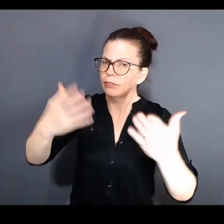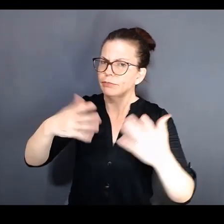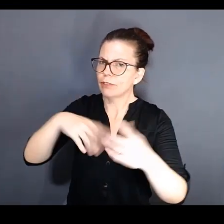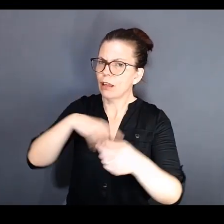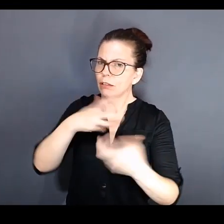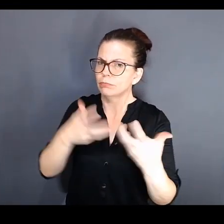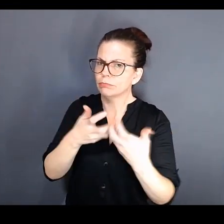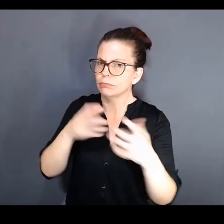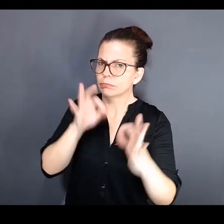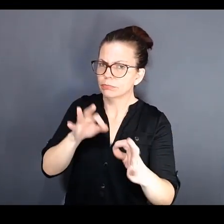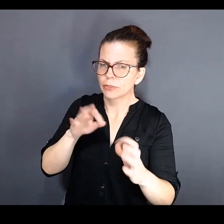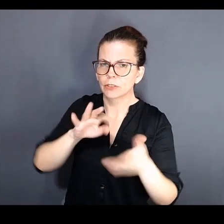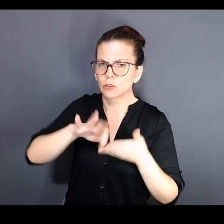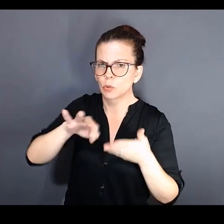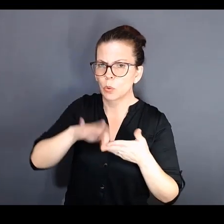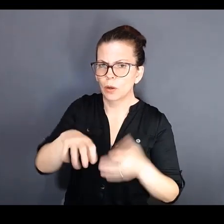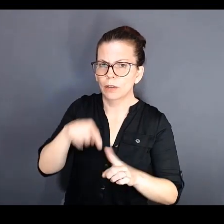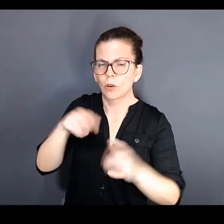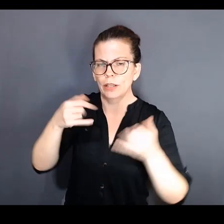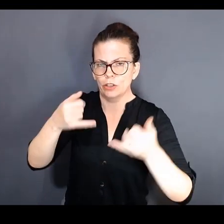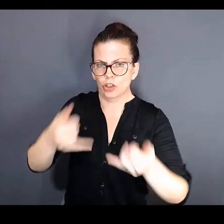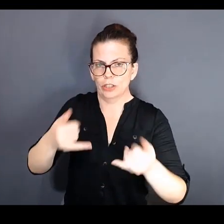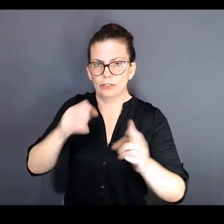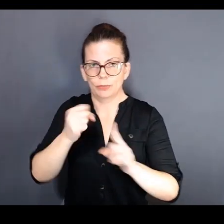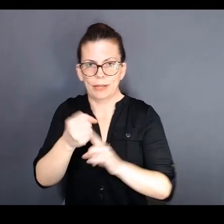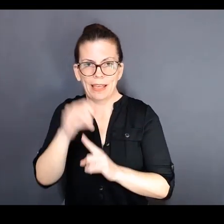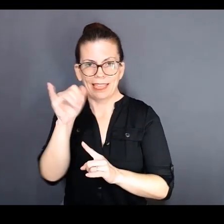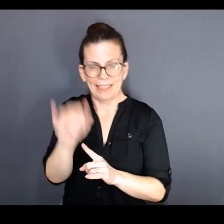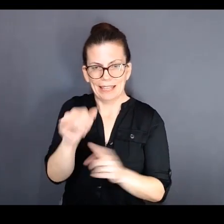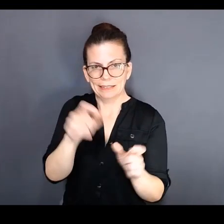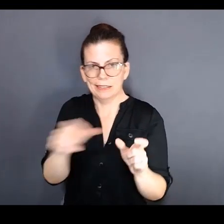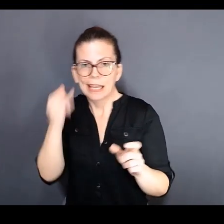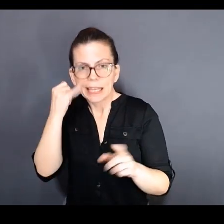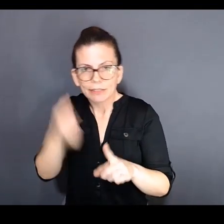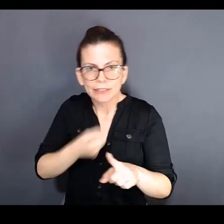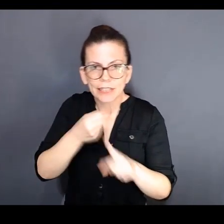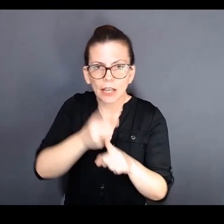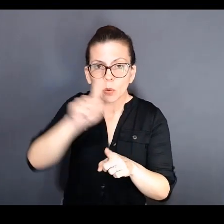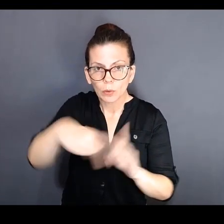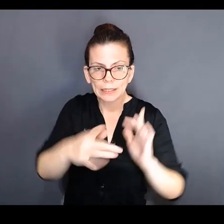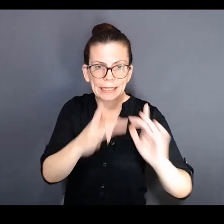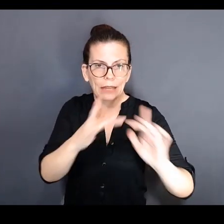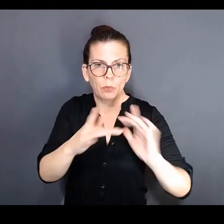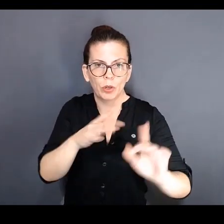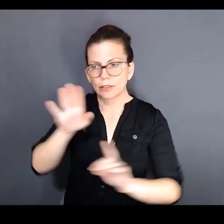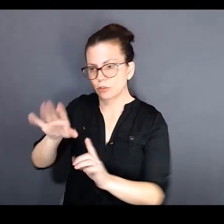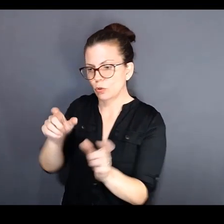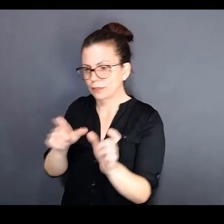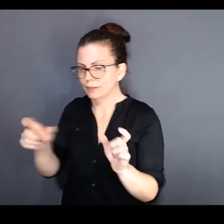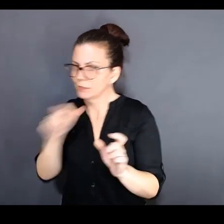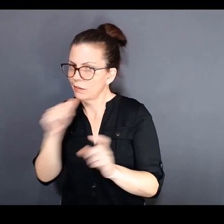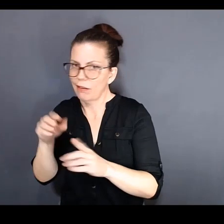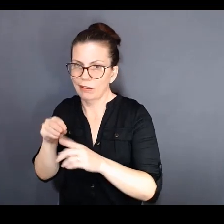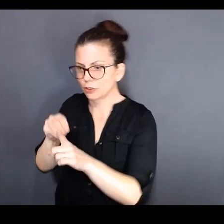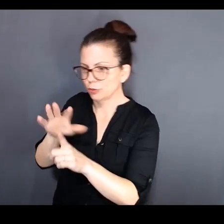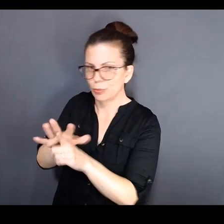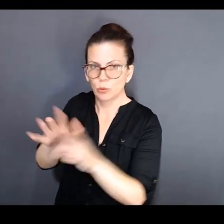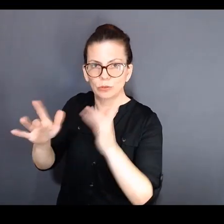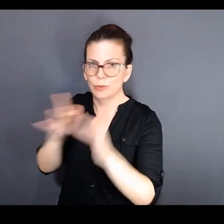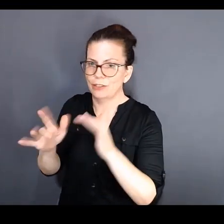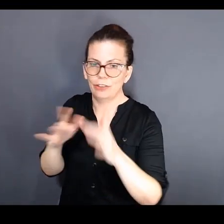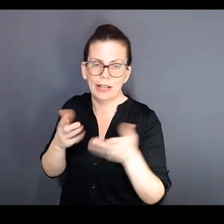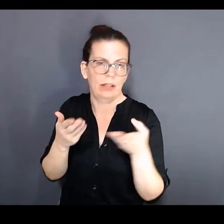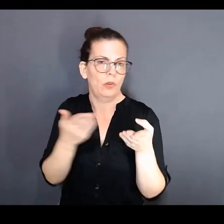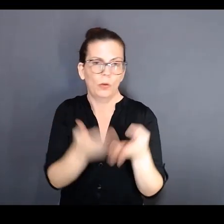instance. Yeah. So in essence, you can give it a custom score based on the current circumstances of the instance. If the attack is only a